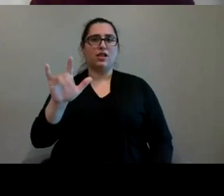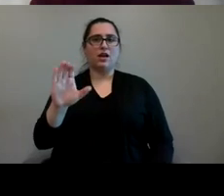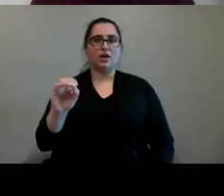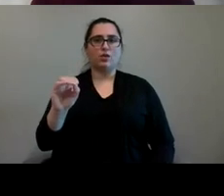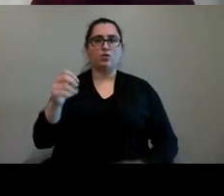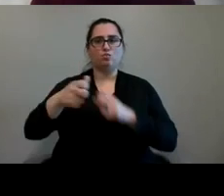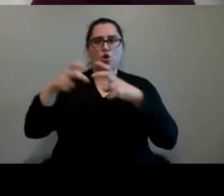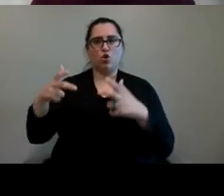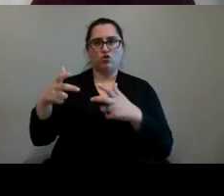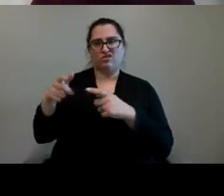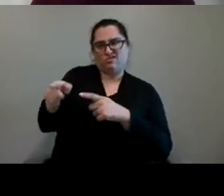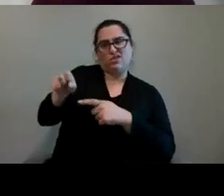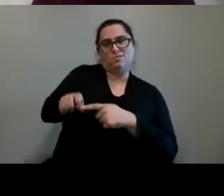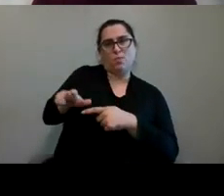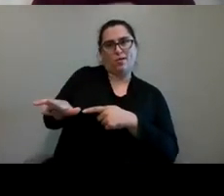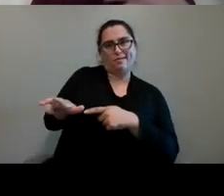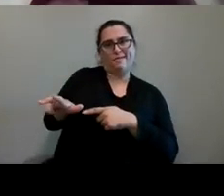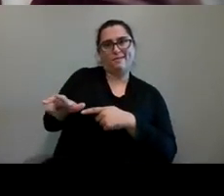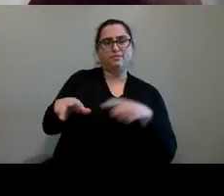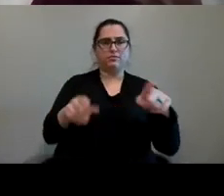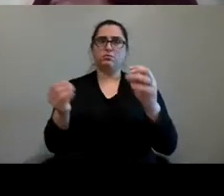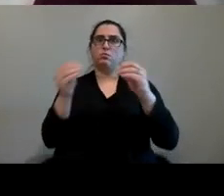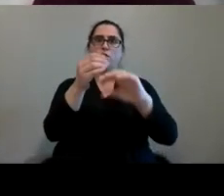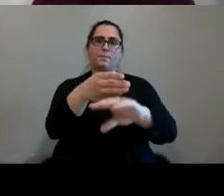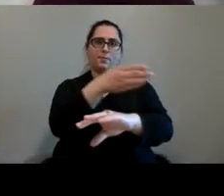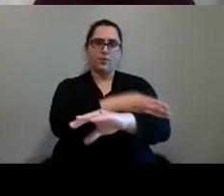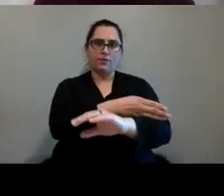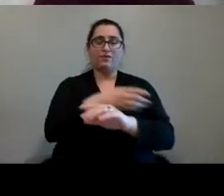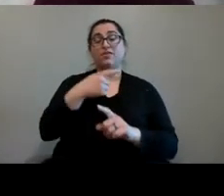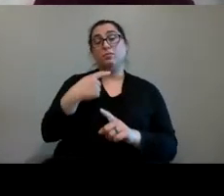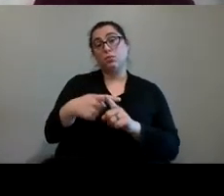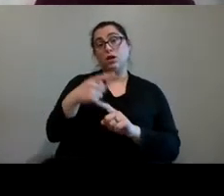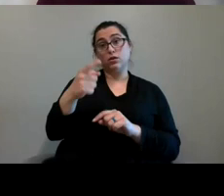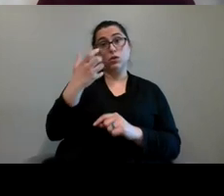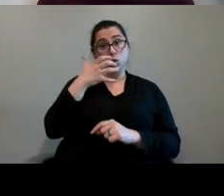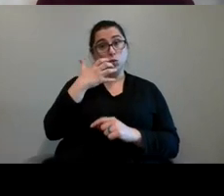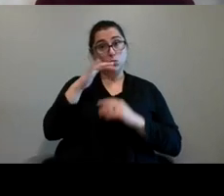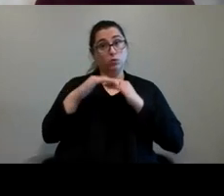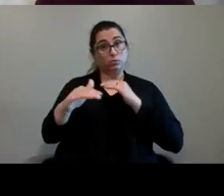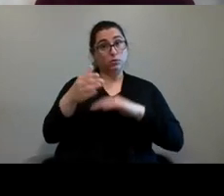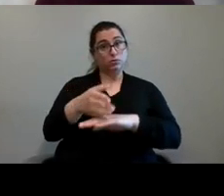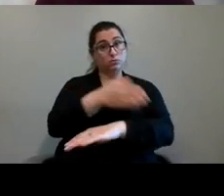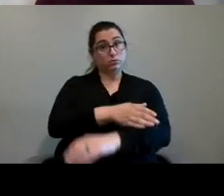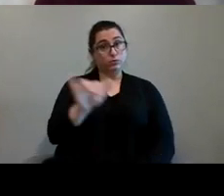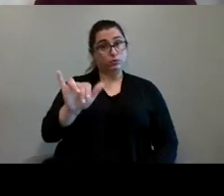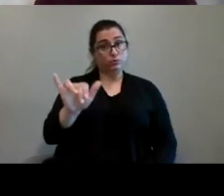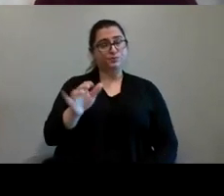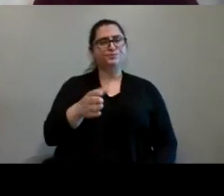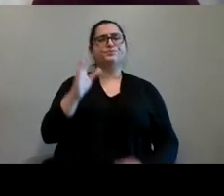virus. And in this case, maybe the thermostability is also improving by a little bit. For the